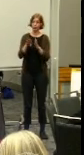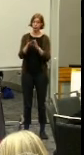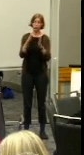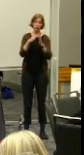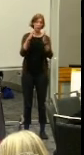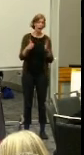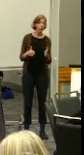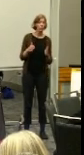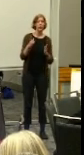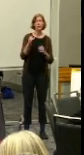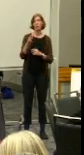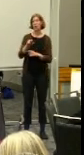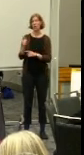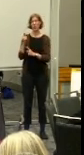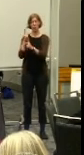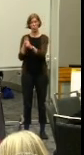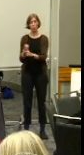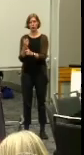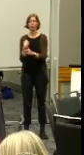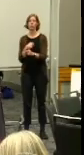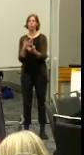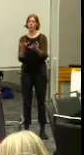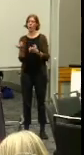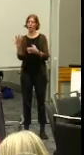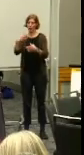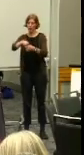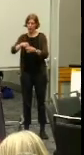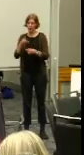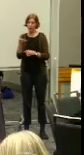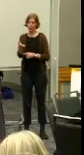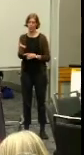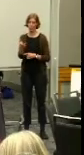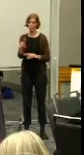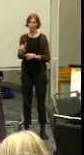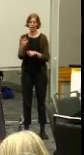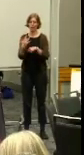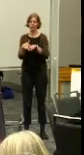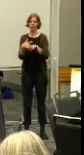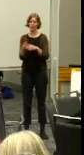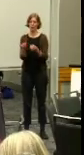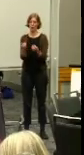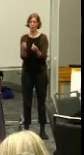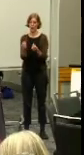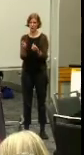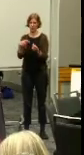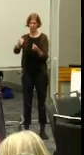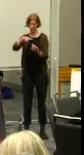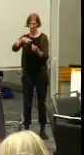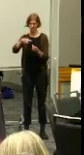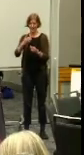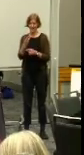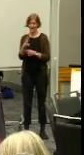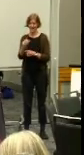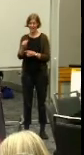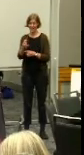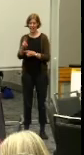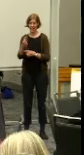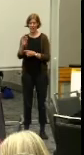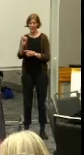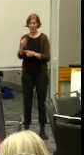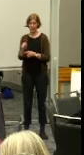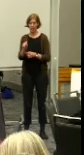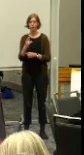of Vancouver is really progressive in how they're looking at housing and other developments along the corridor, and we want to be there for that and be part of